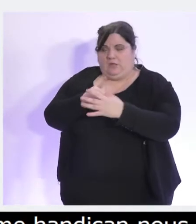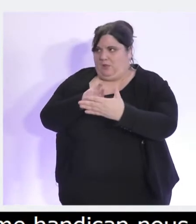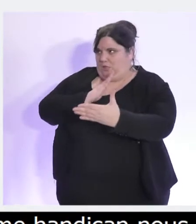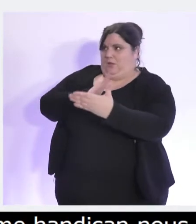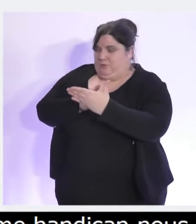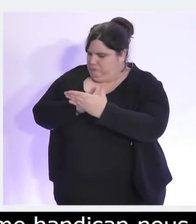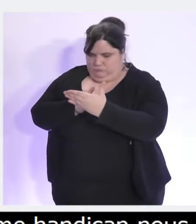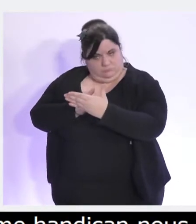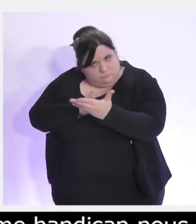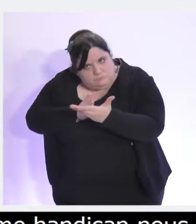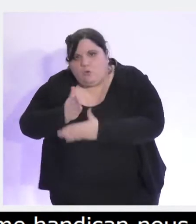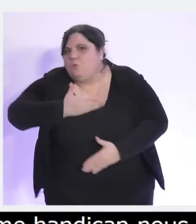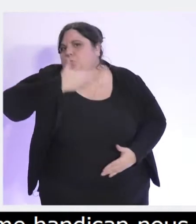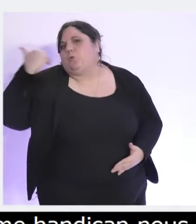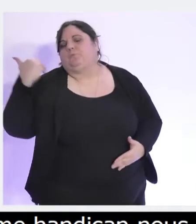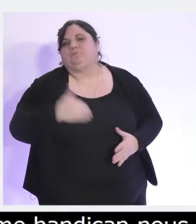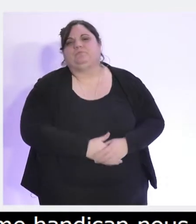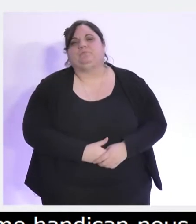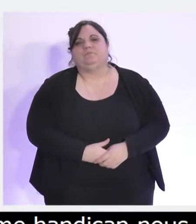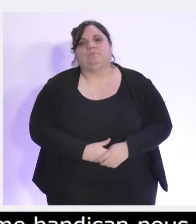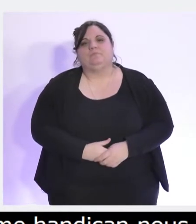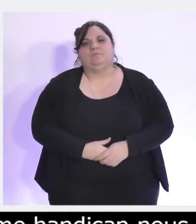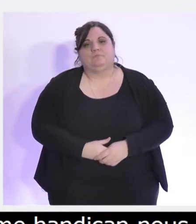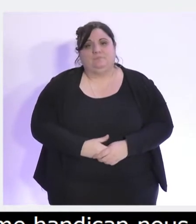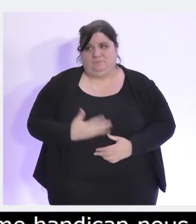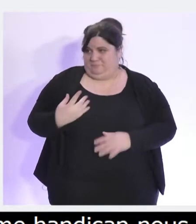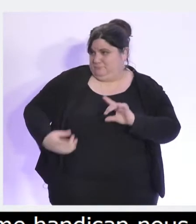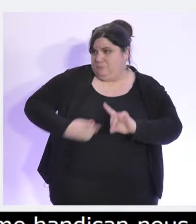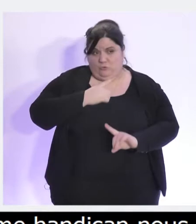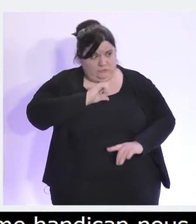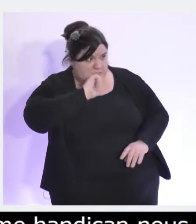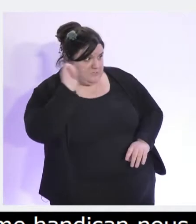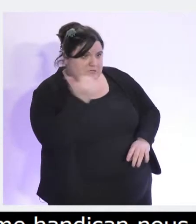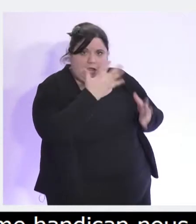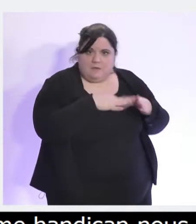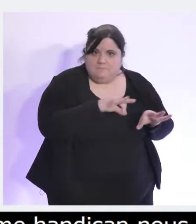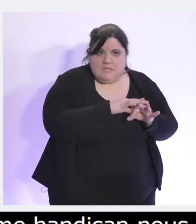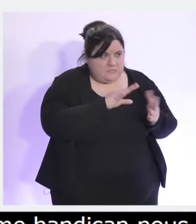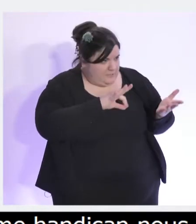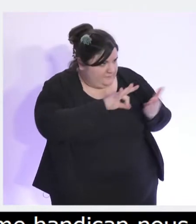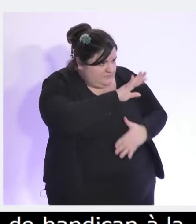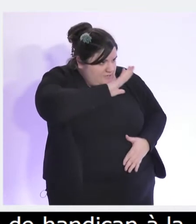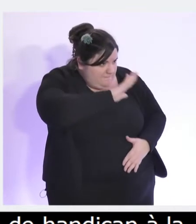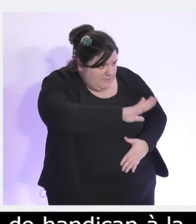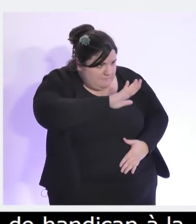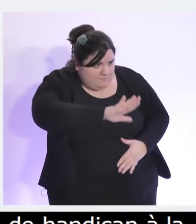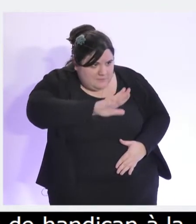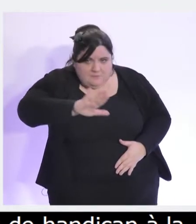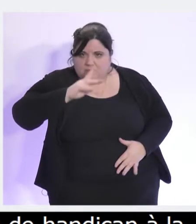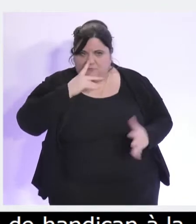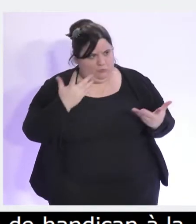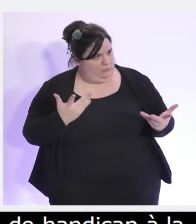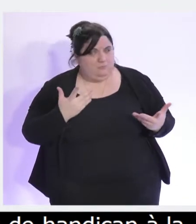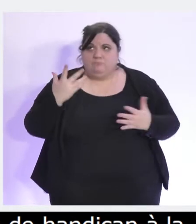national strategies to foster the implementation of the UN Convention on the Rights of Persons with